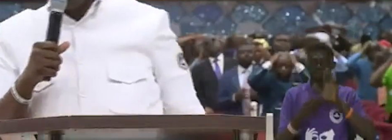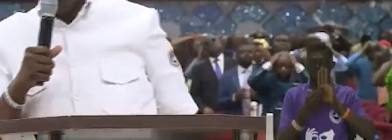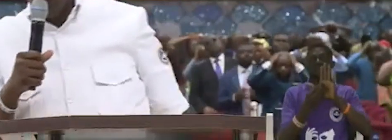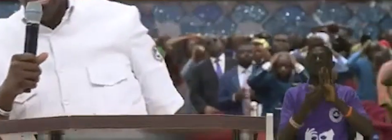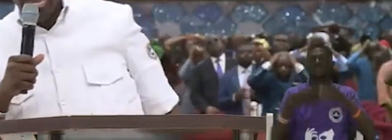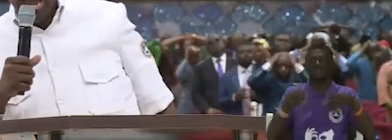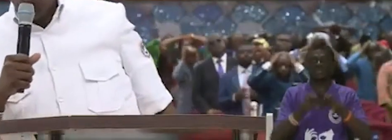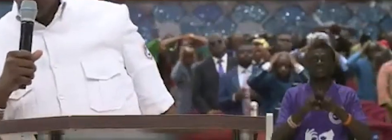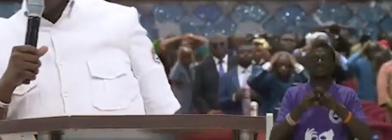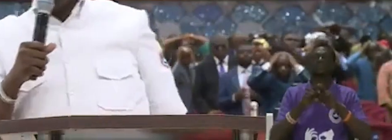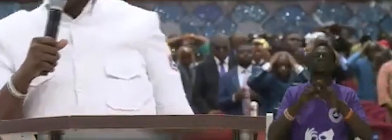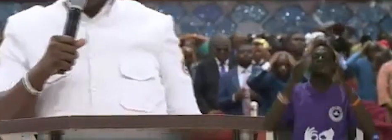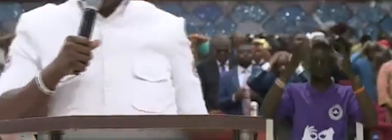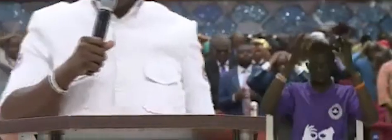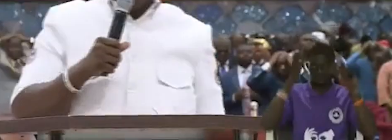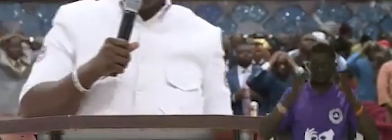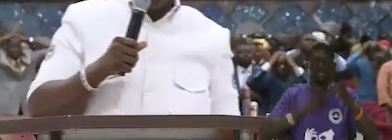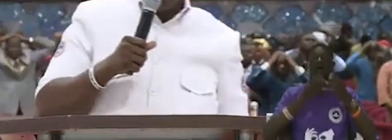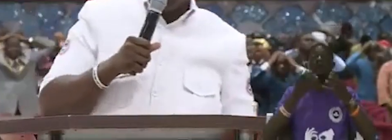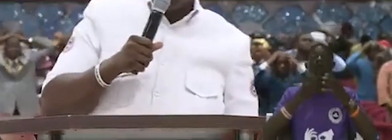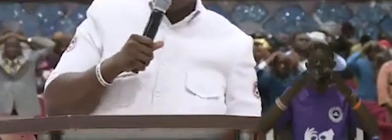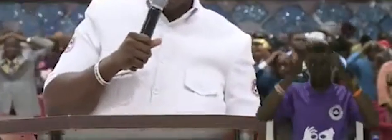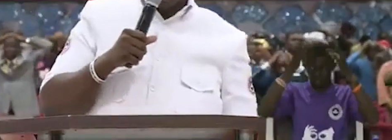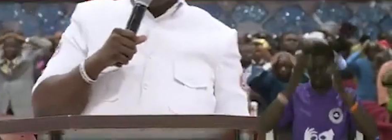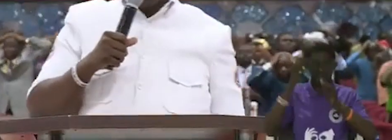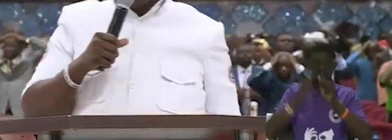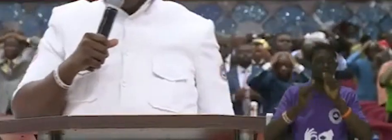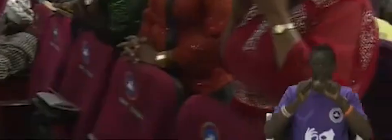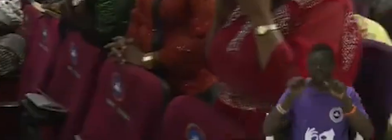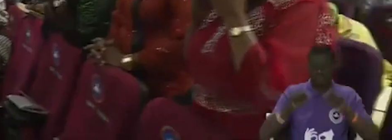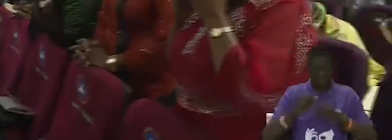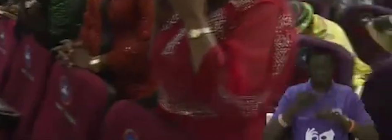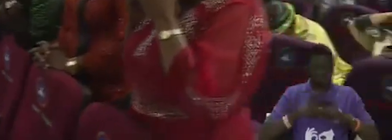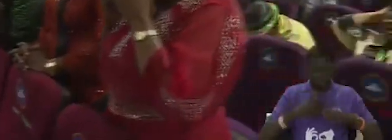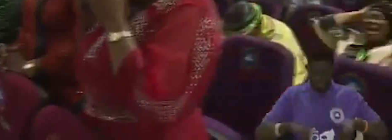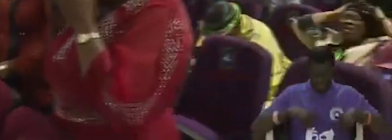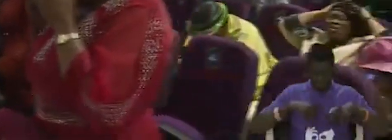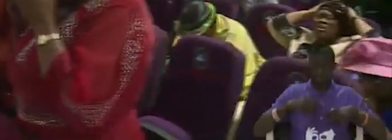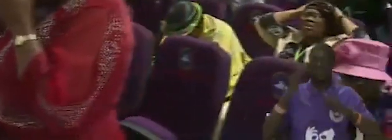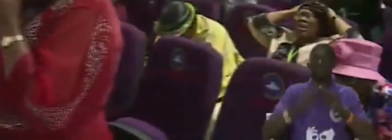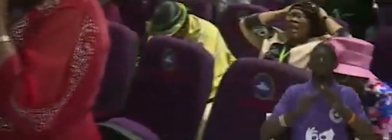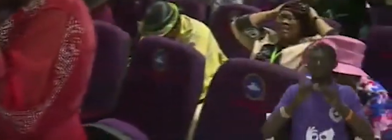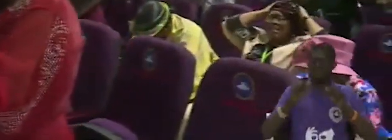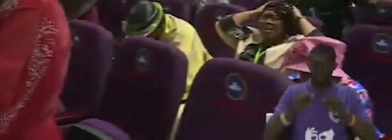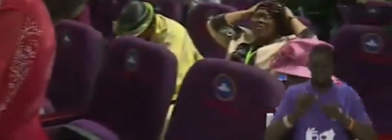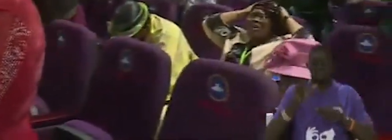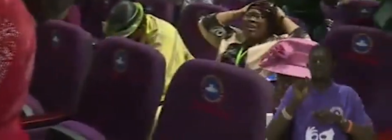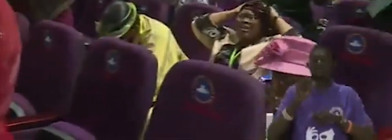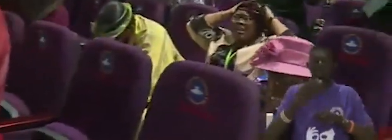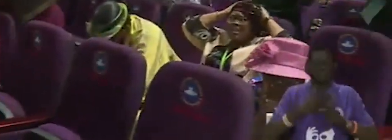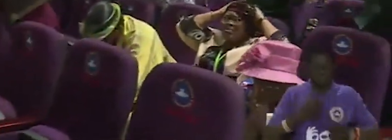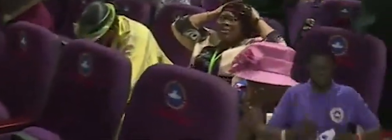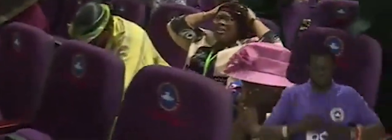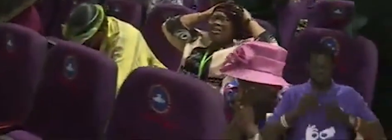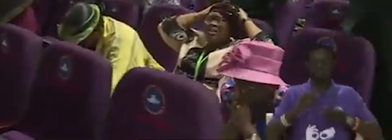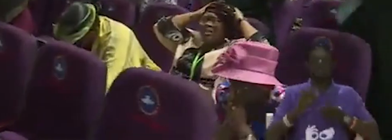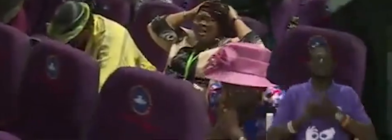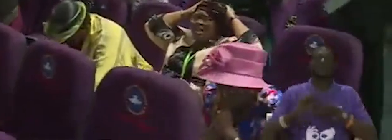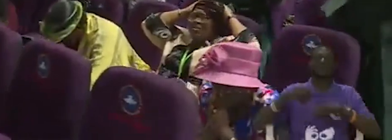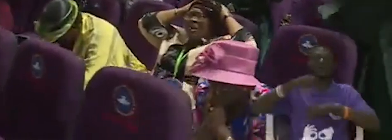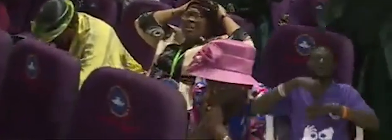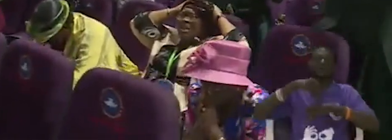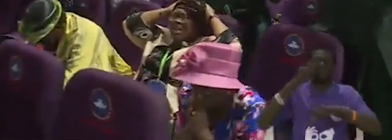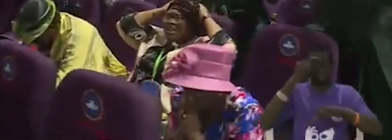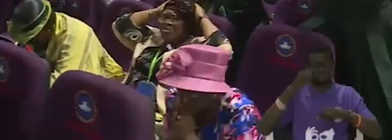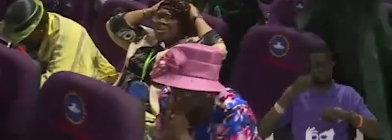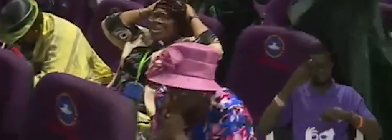physical crown. I want your crown in every area of my life. I want your crown so that I can live as you have ordained me to live. So